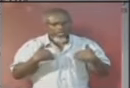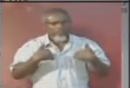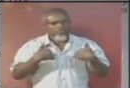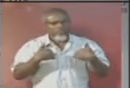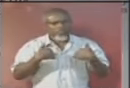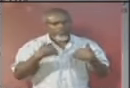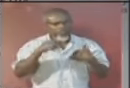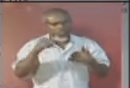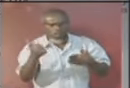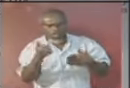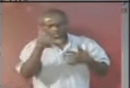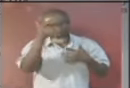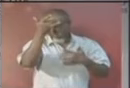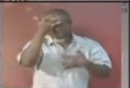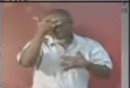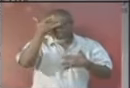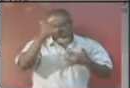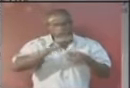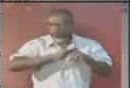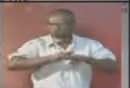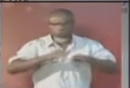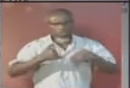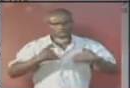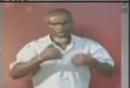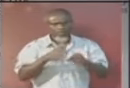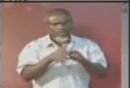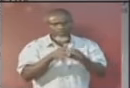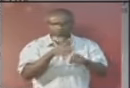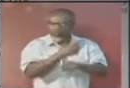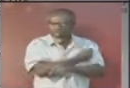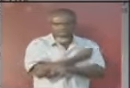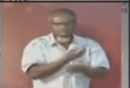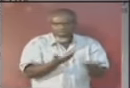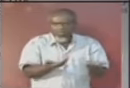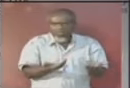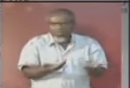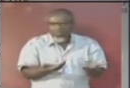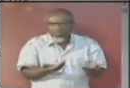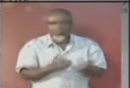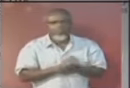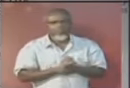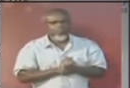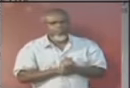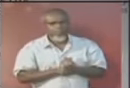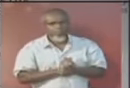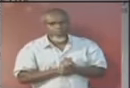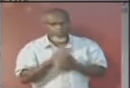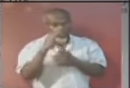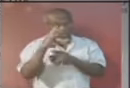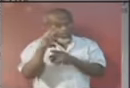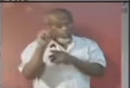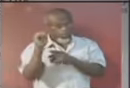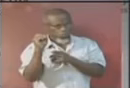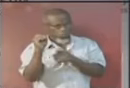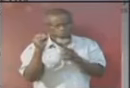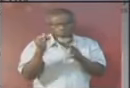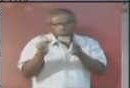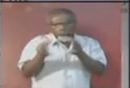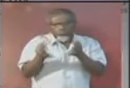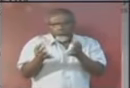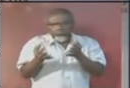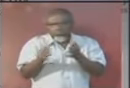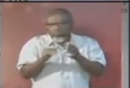thus far? And for the CMO, if you can address what are the risks involved